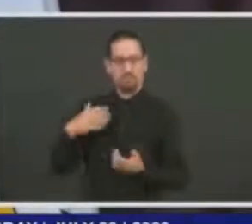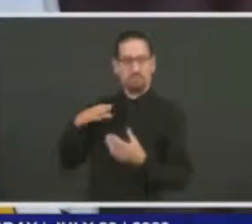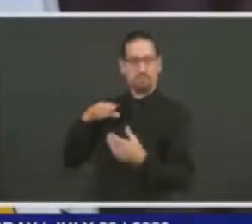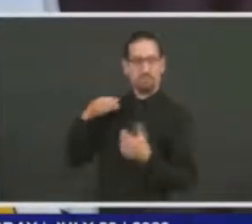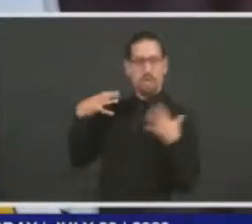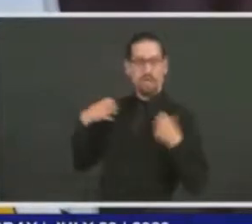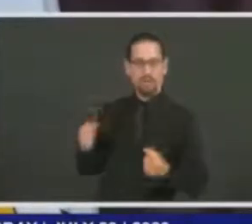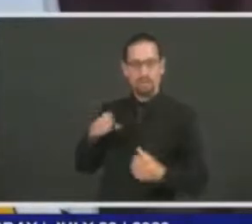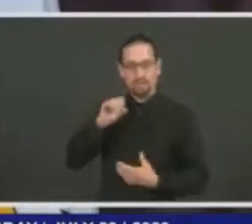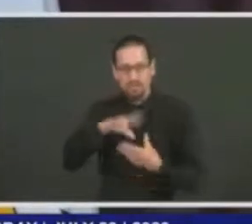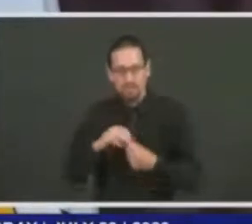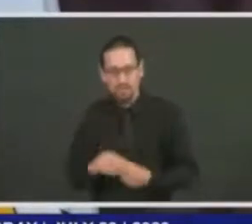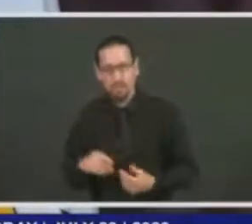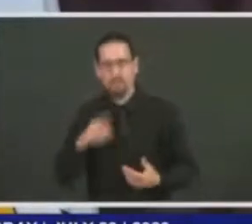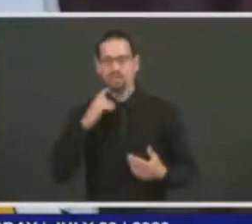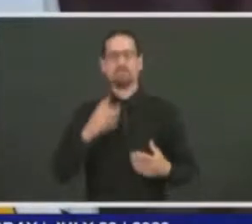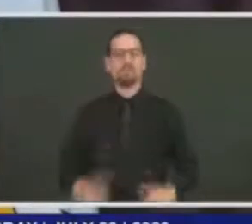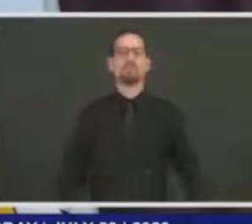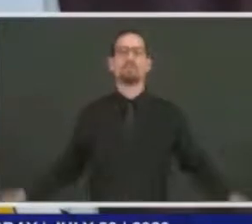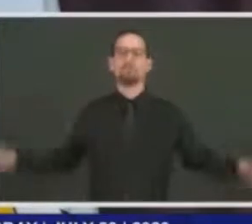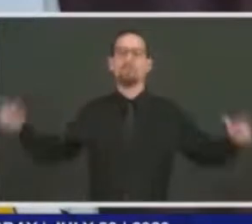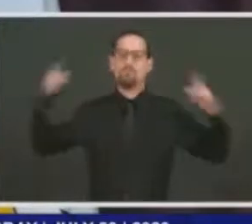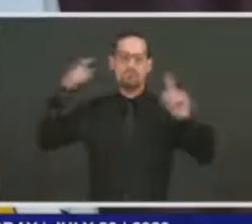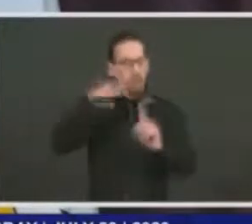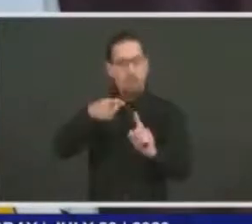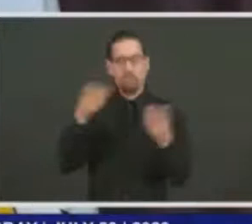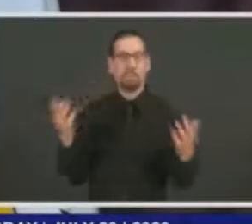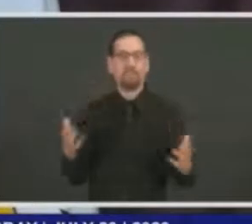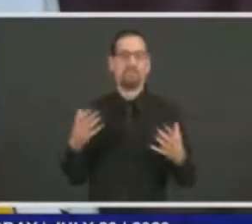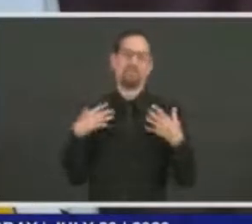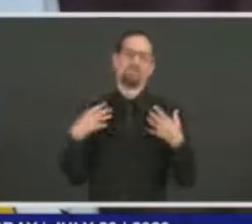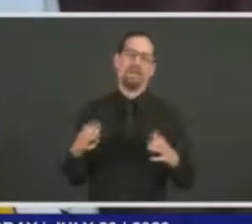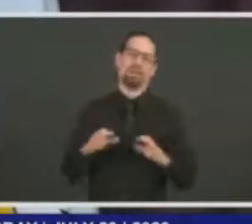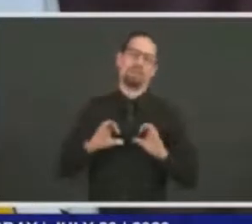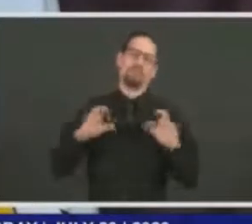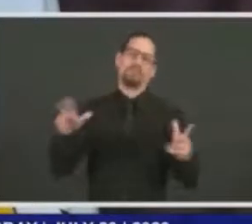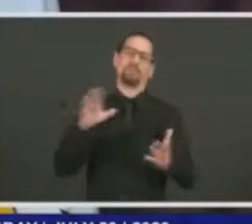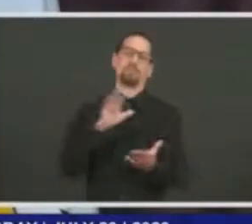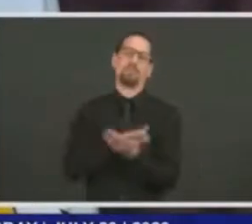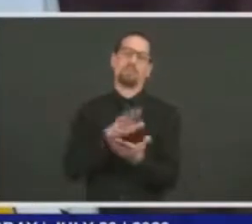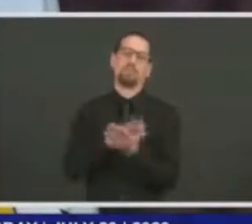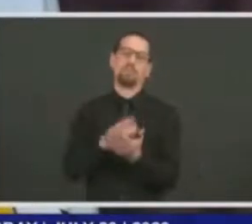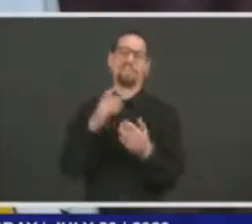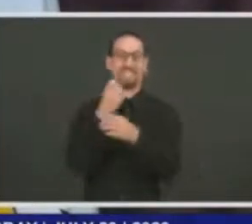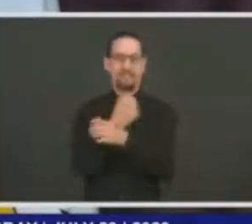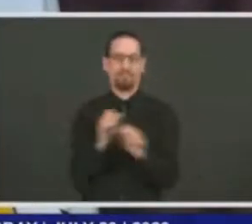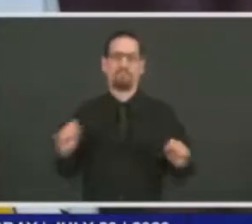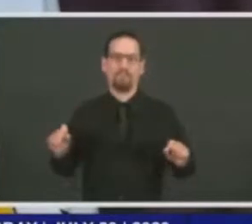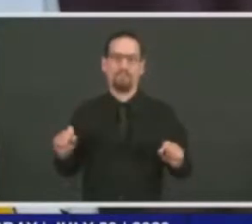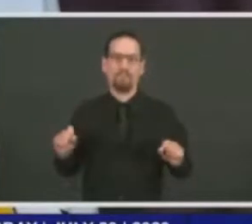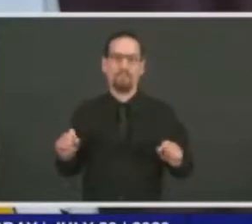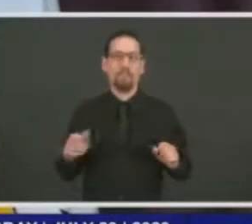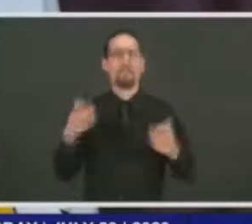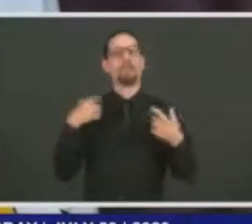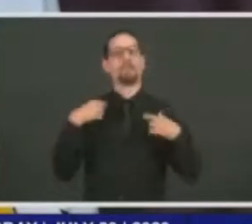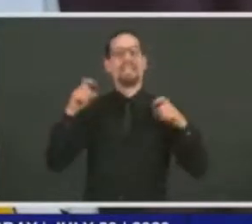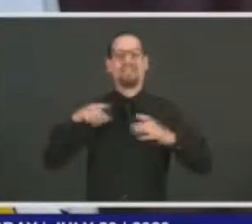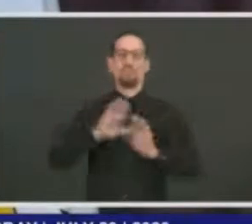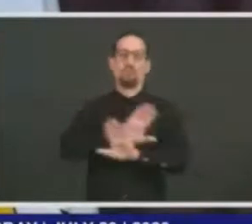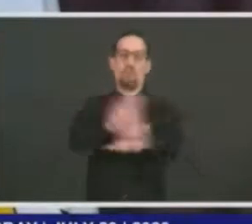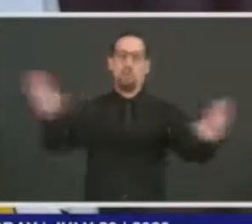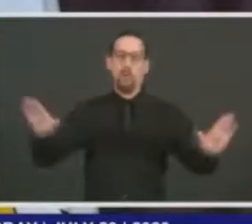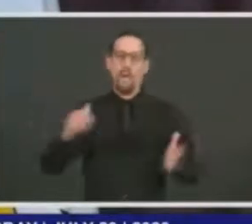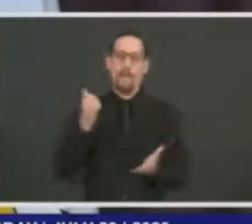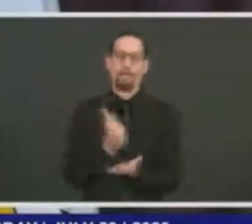learning safely. But we can only do it with your contribution. I'm going to finish with, again,